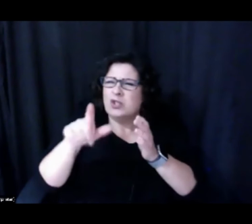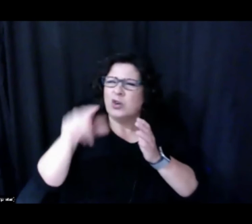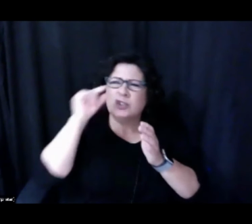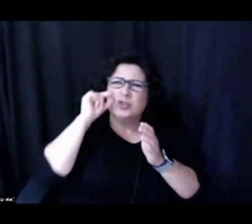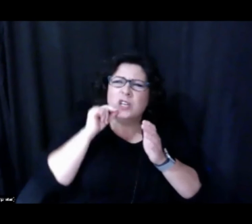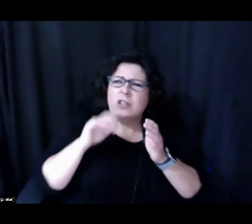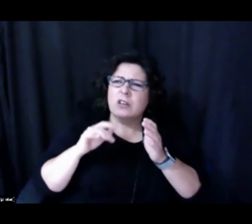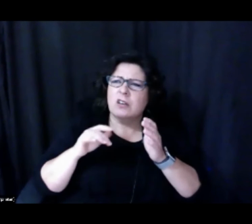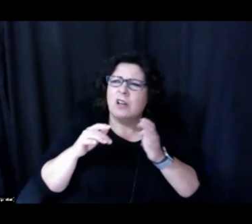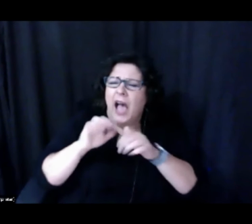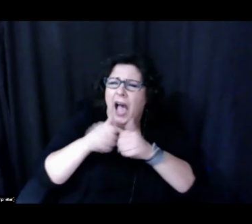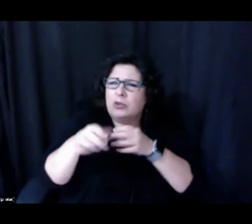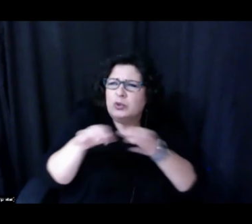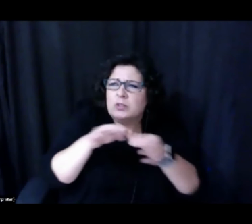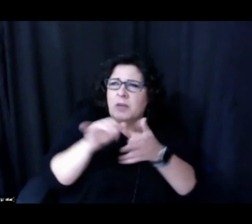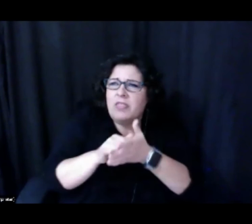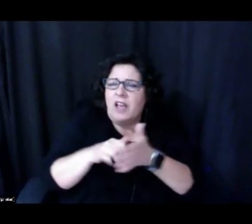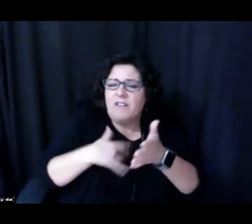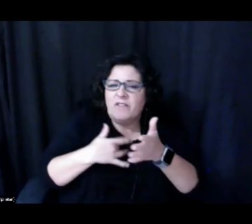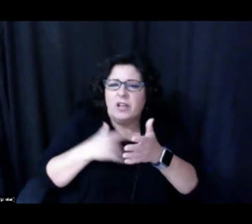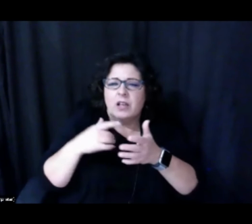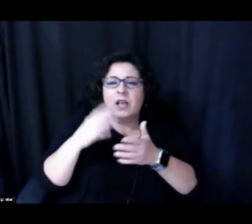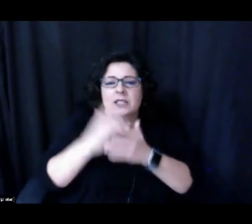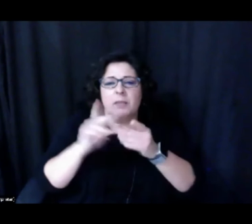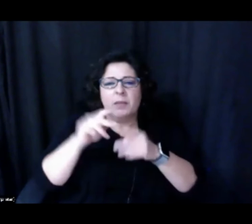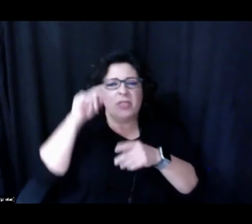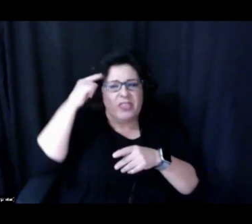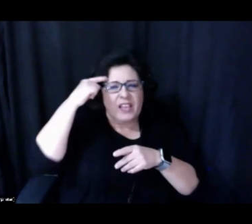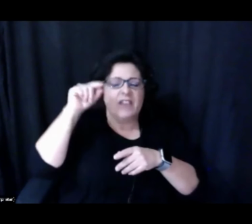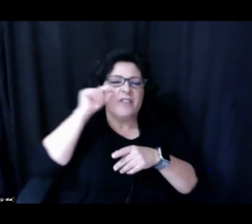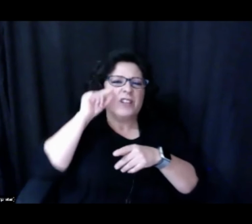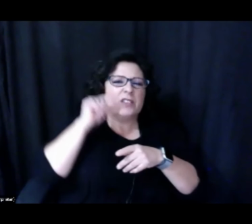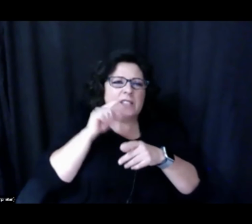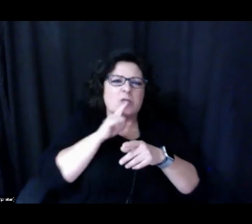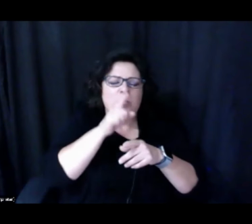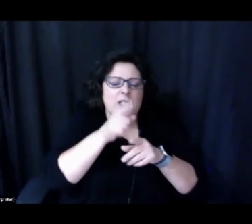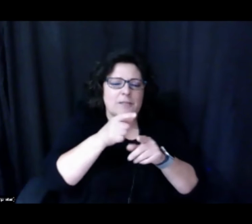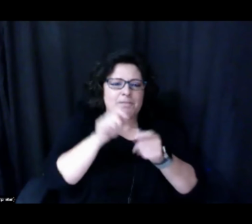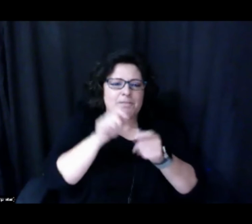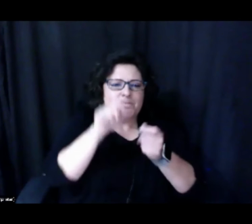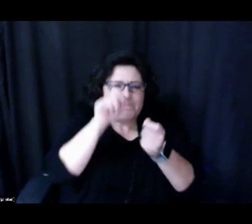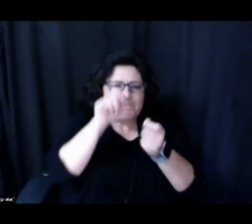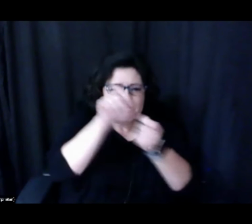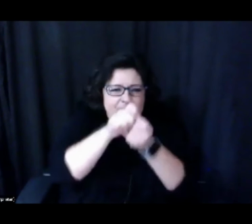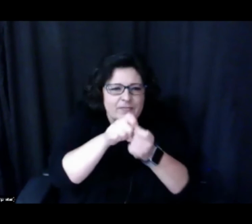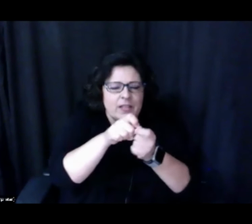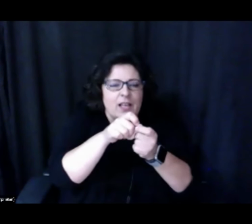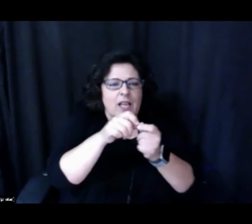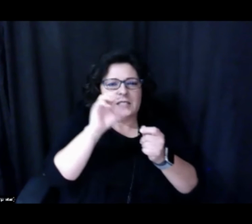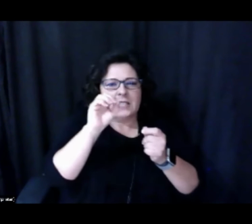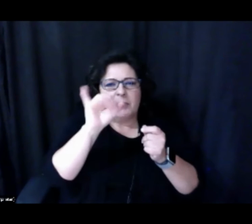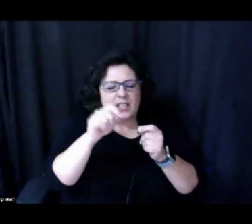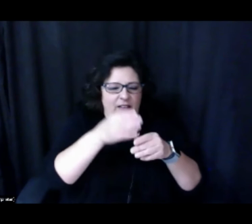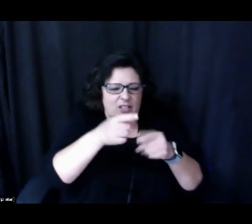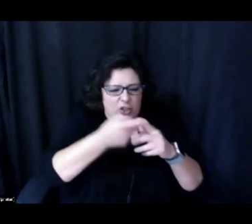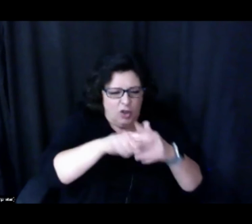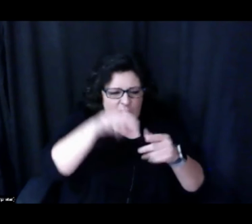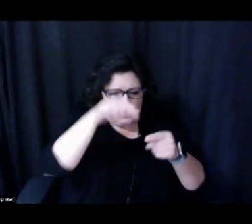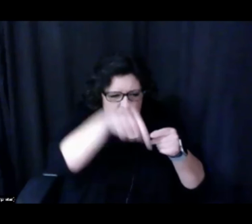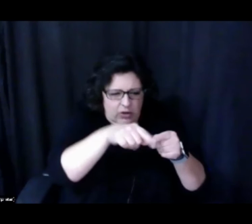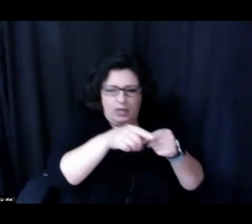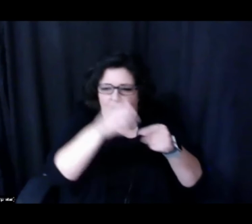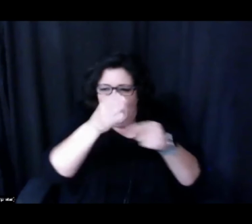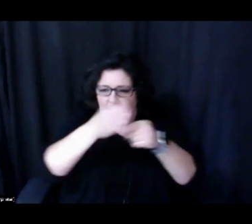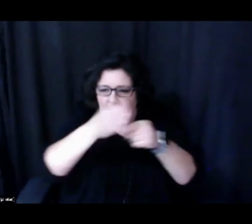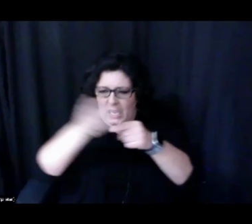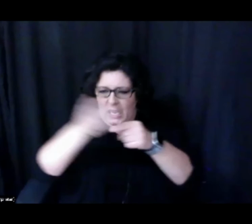How would you articulate that? People think of gender as a finite and an objective thing, that it starts here and it ends here, that you go from one place to another,